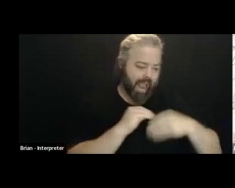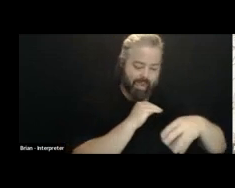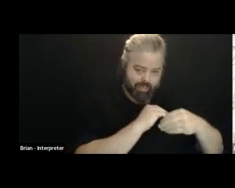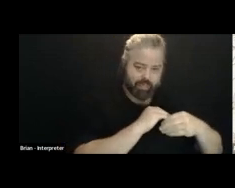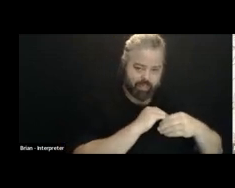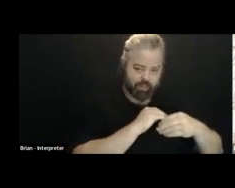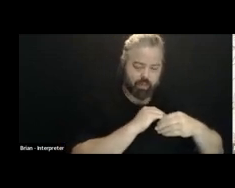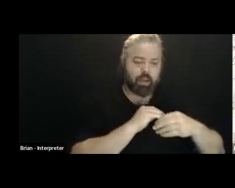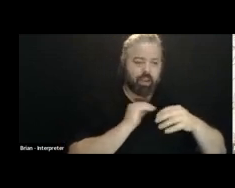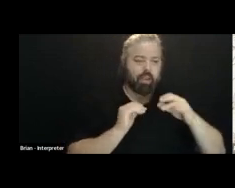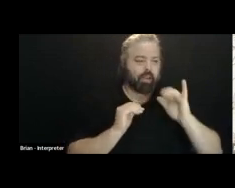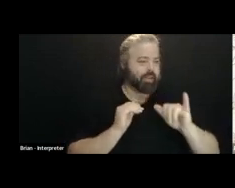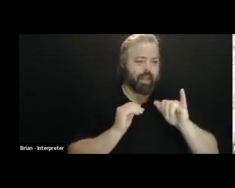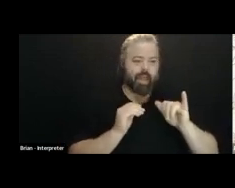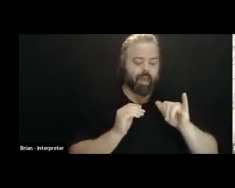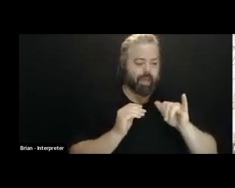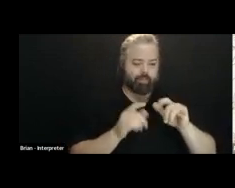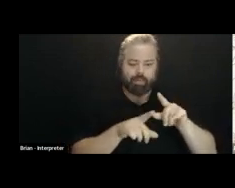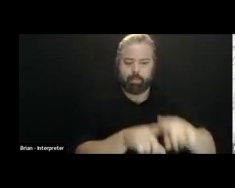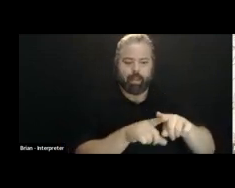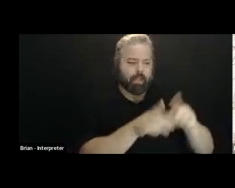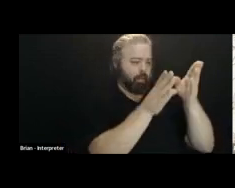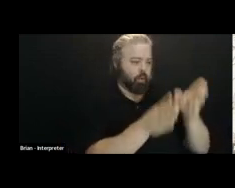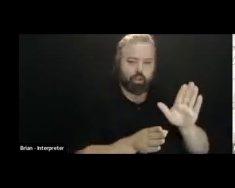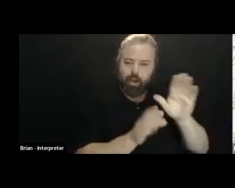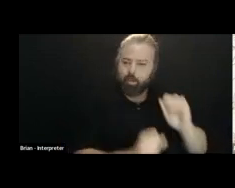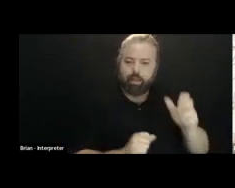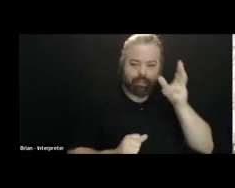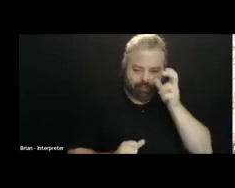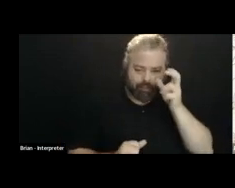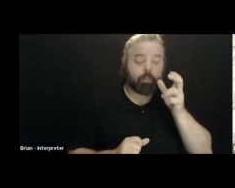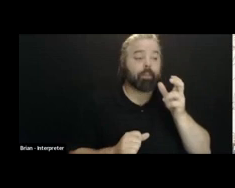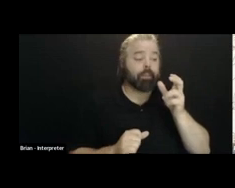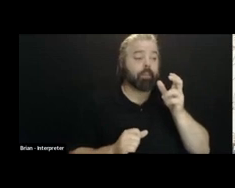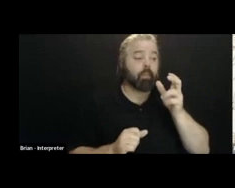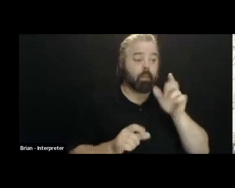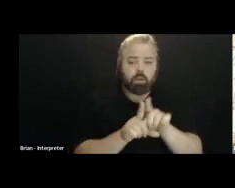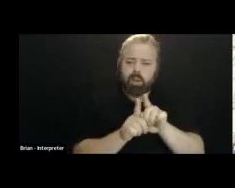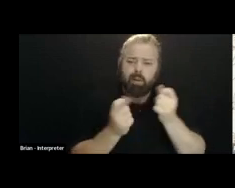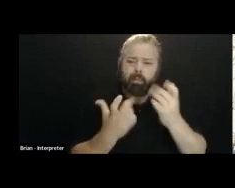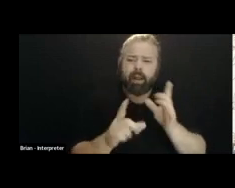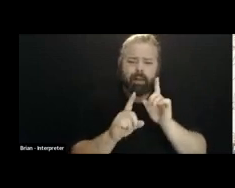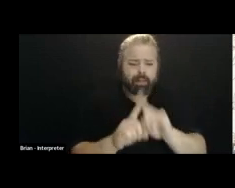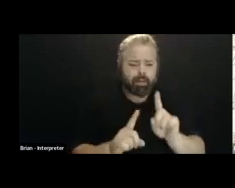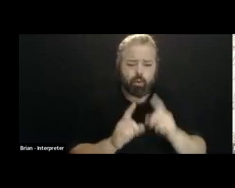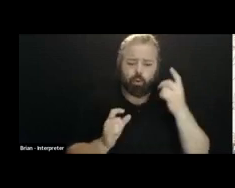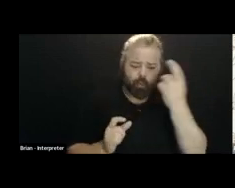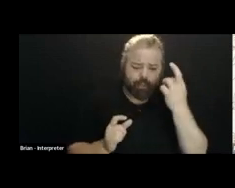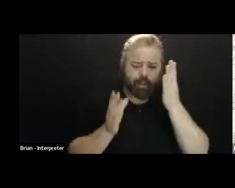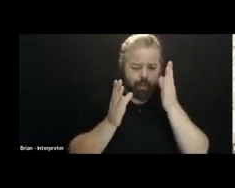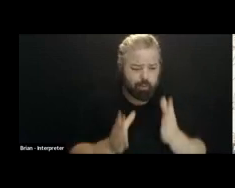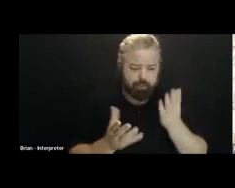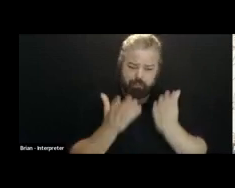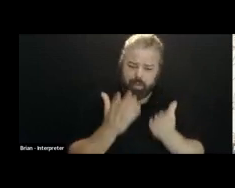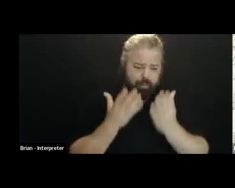a person's sight ability. And there's also a multitude of reasons why someone might have issues with color